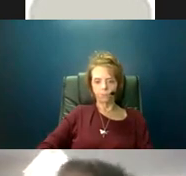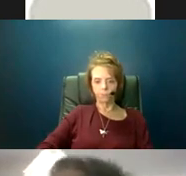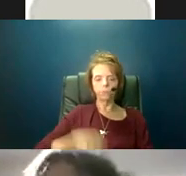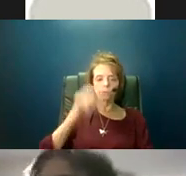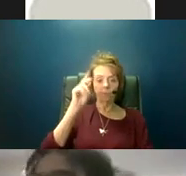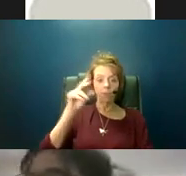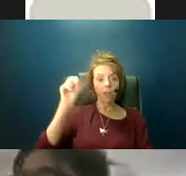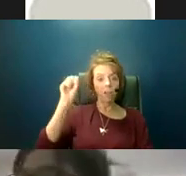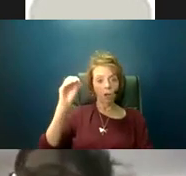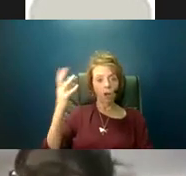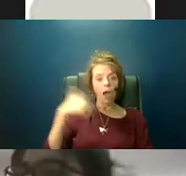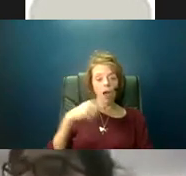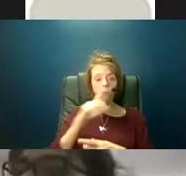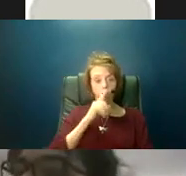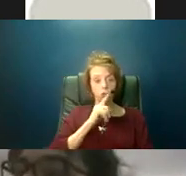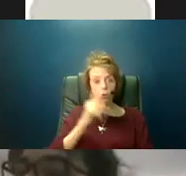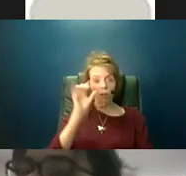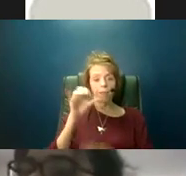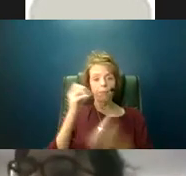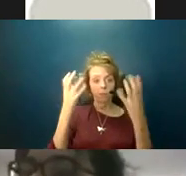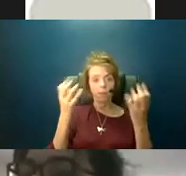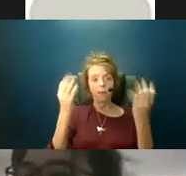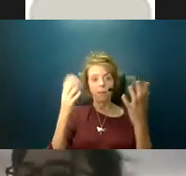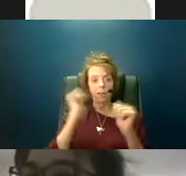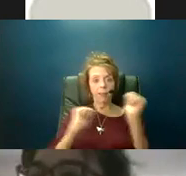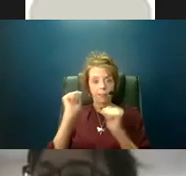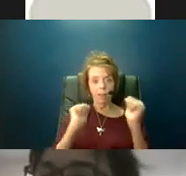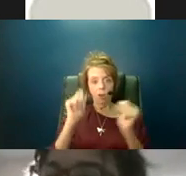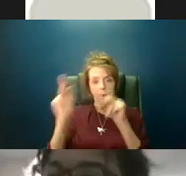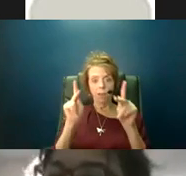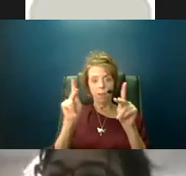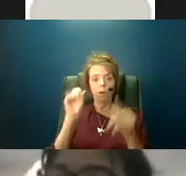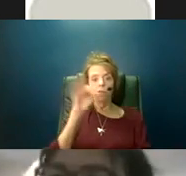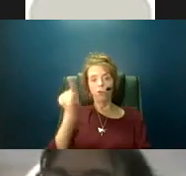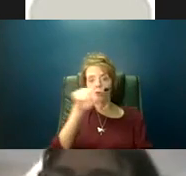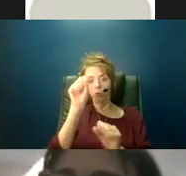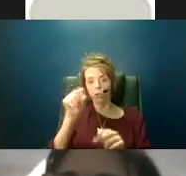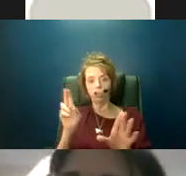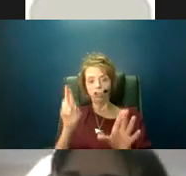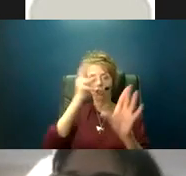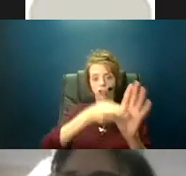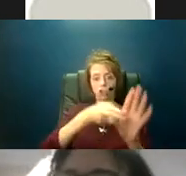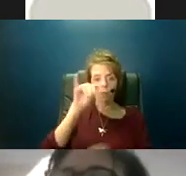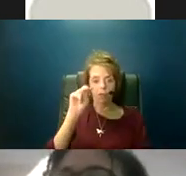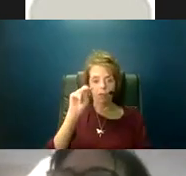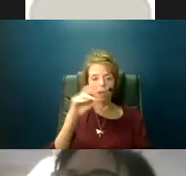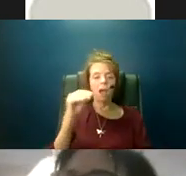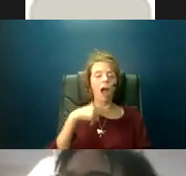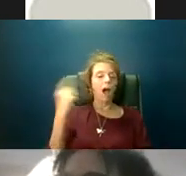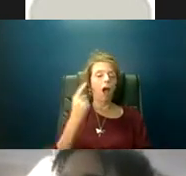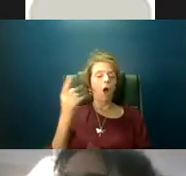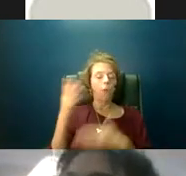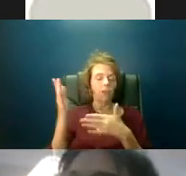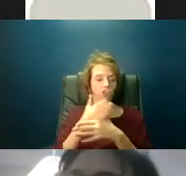So, and I'm sure there's a bunch of theater folks. So if you guys could jump in, I always share it